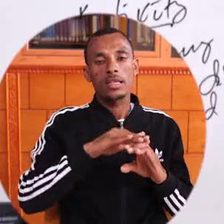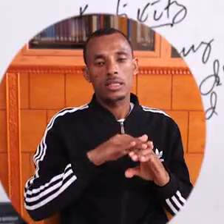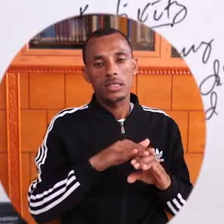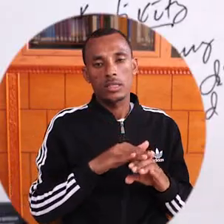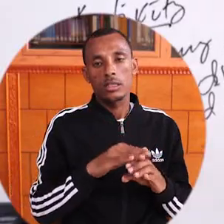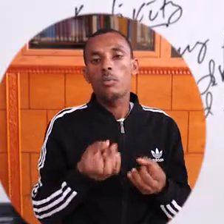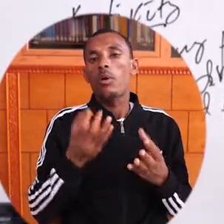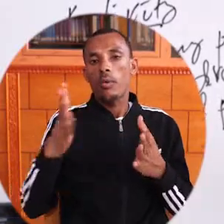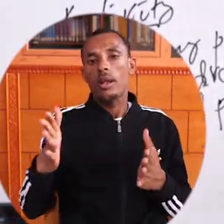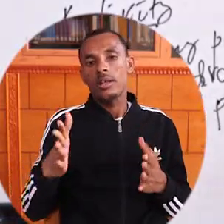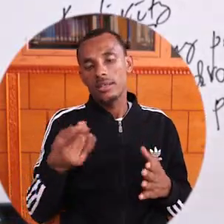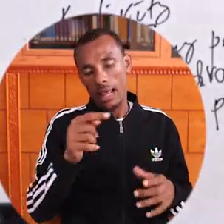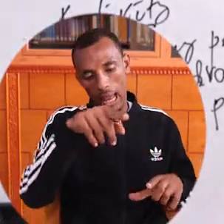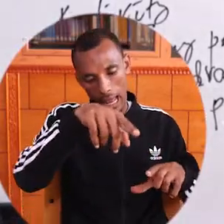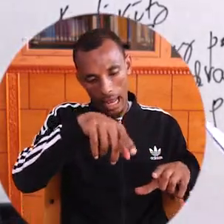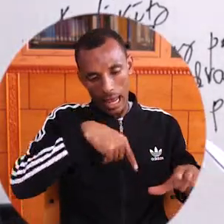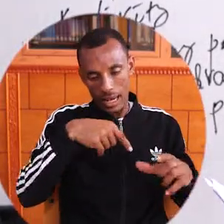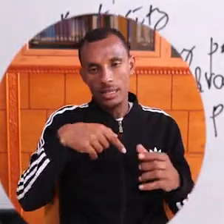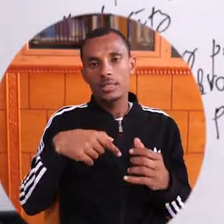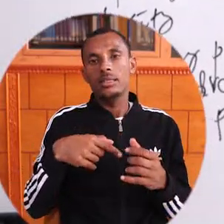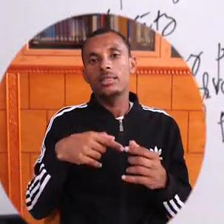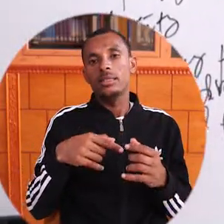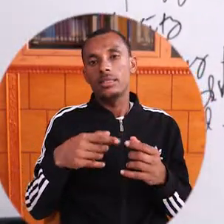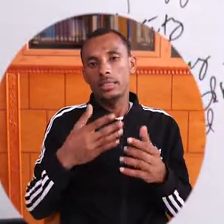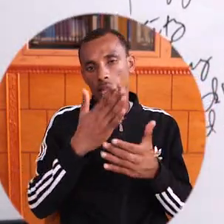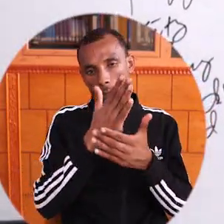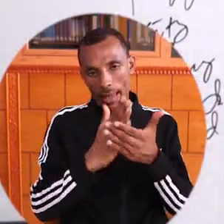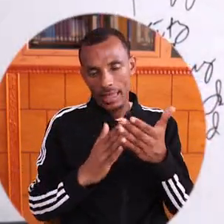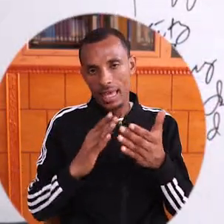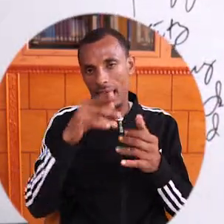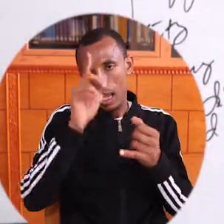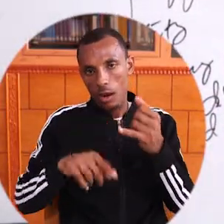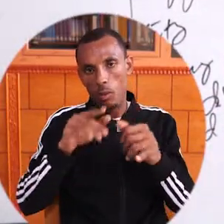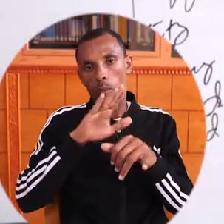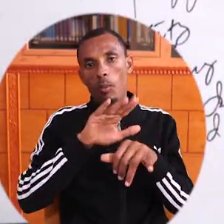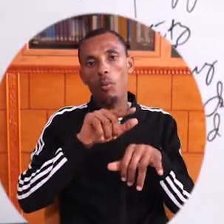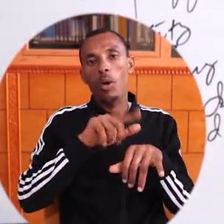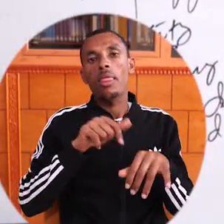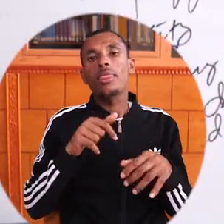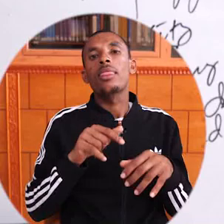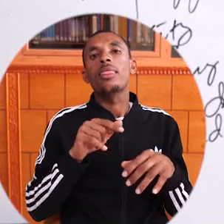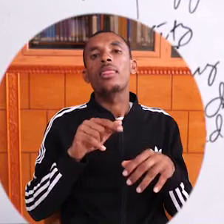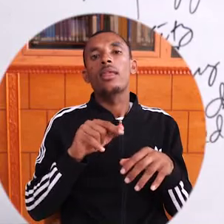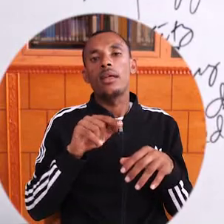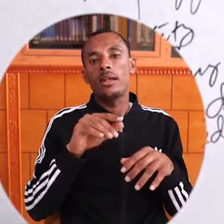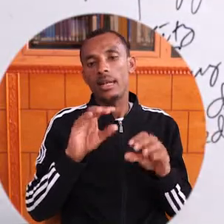segment whose endpoint A are non-consecutive vertex of a polygon.